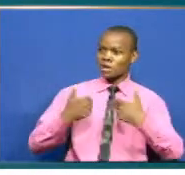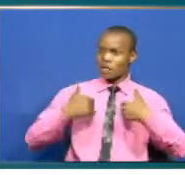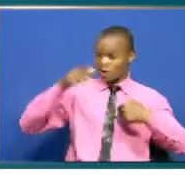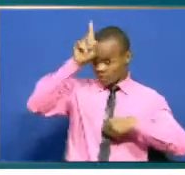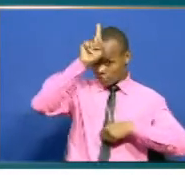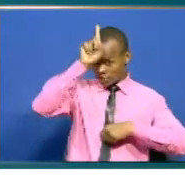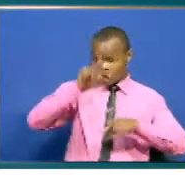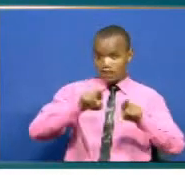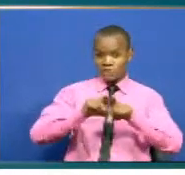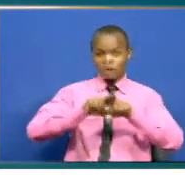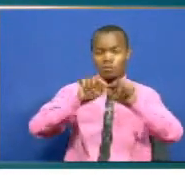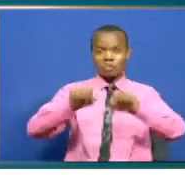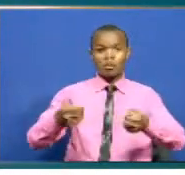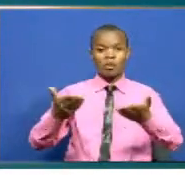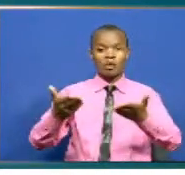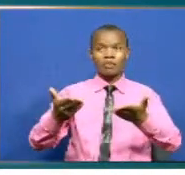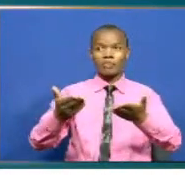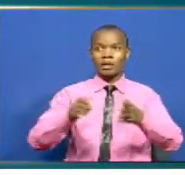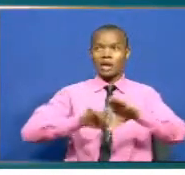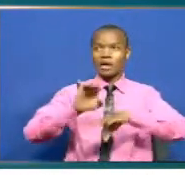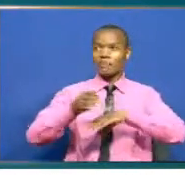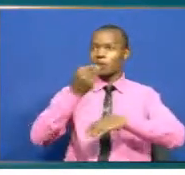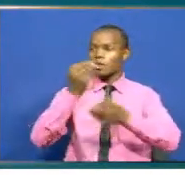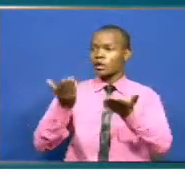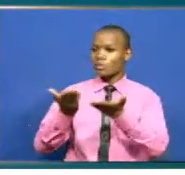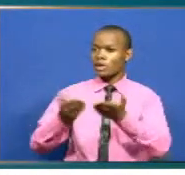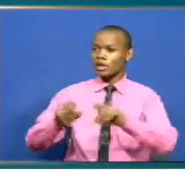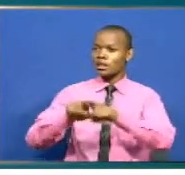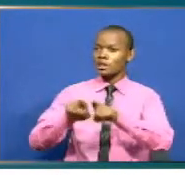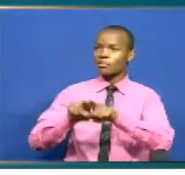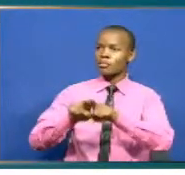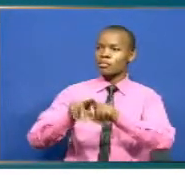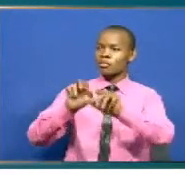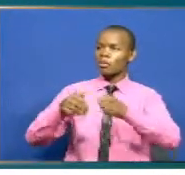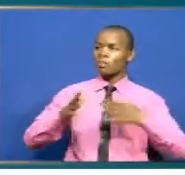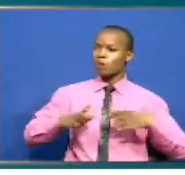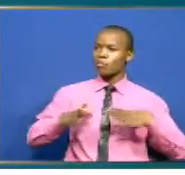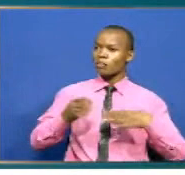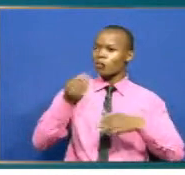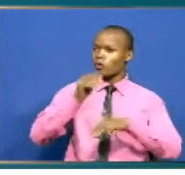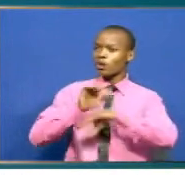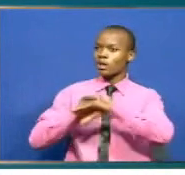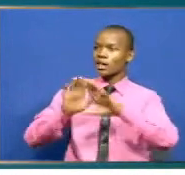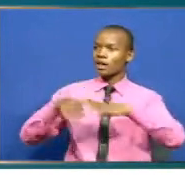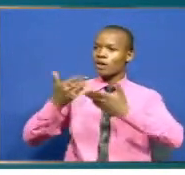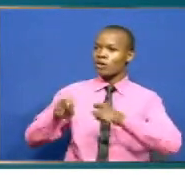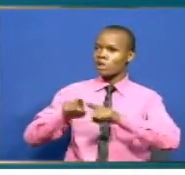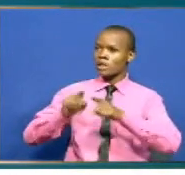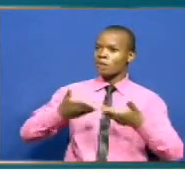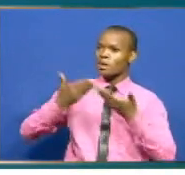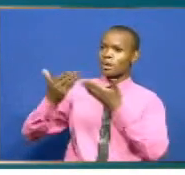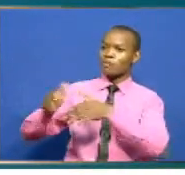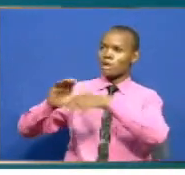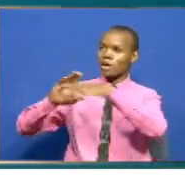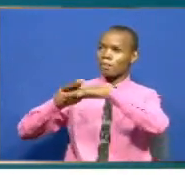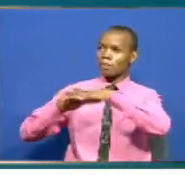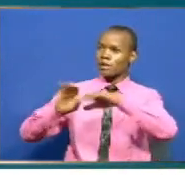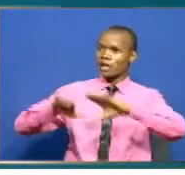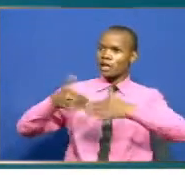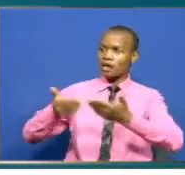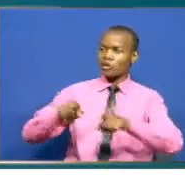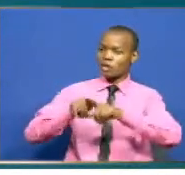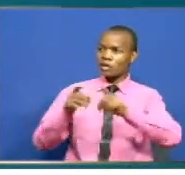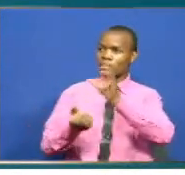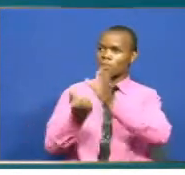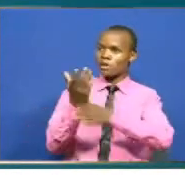where are we going to graze our village, our animals? Mm-hmm. And where are we going to feed? How are we going to feed Kenya? How are we going to export our meat? How are we going to be giving products